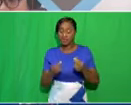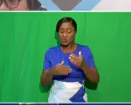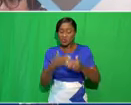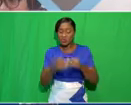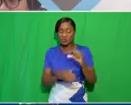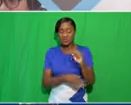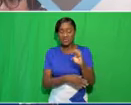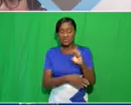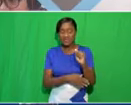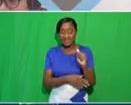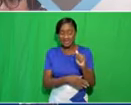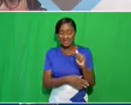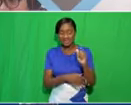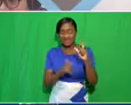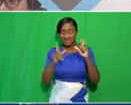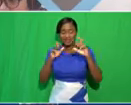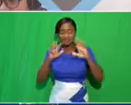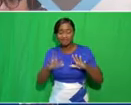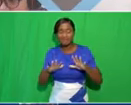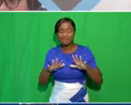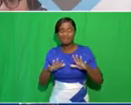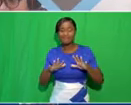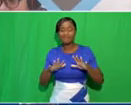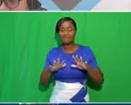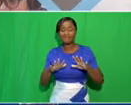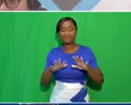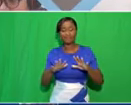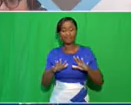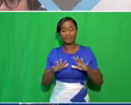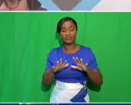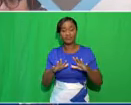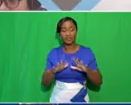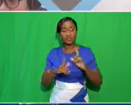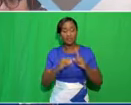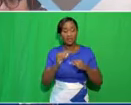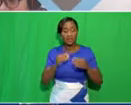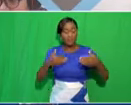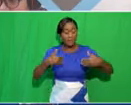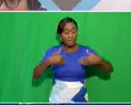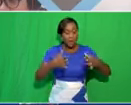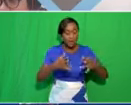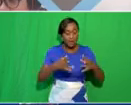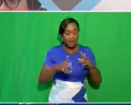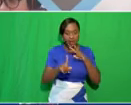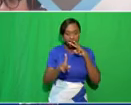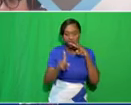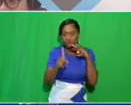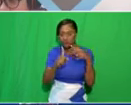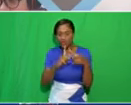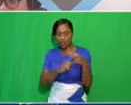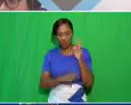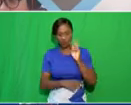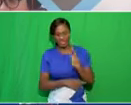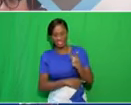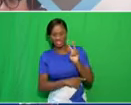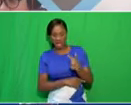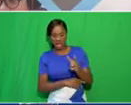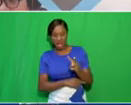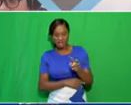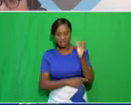that assessment and being, addition to this, we're talking about the public view and how they assess them and so on. So those